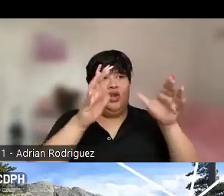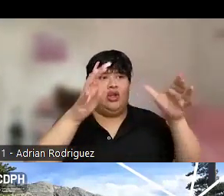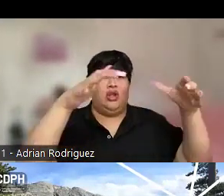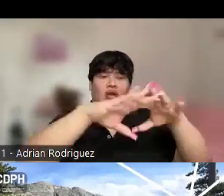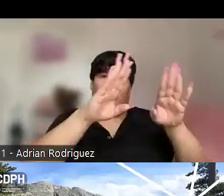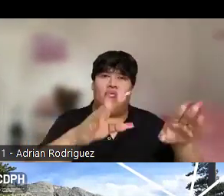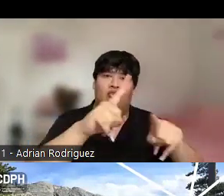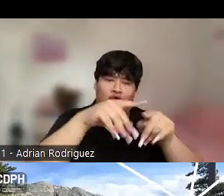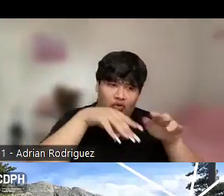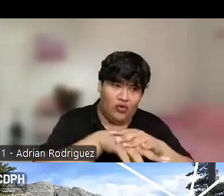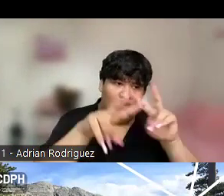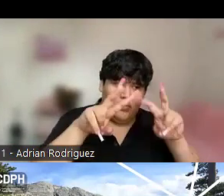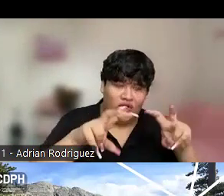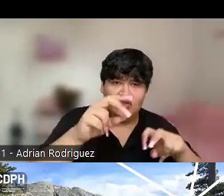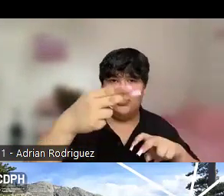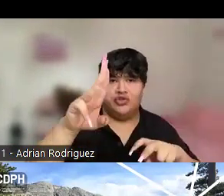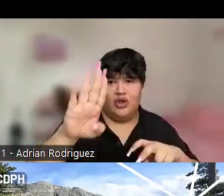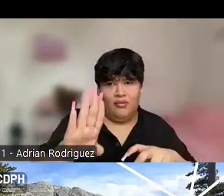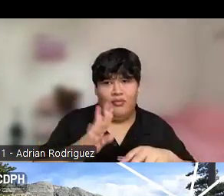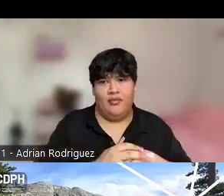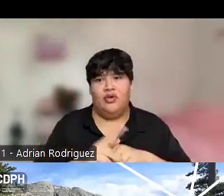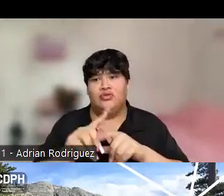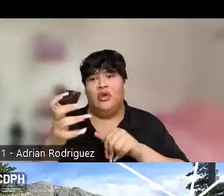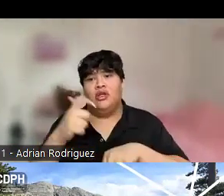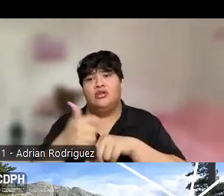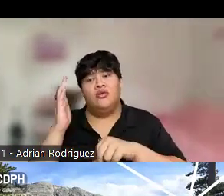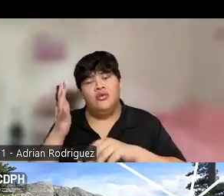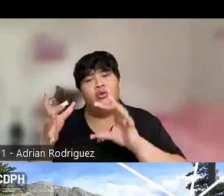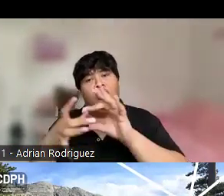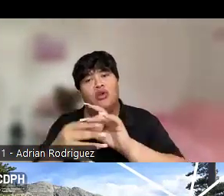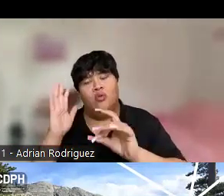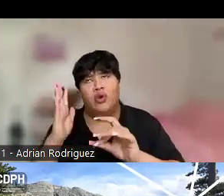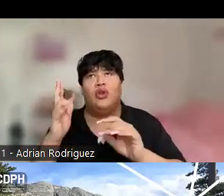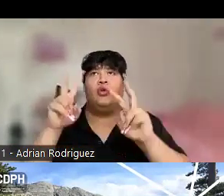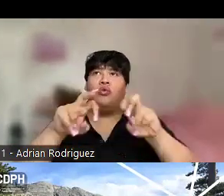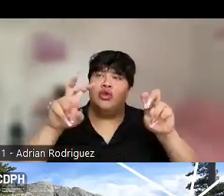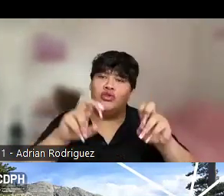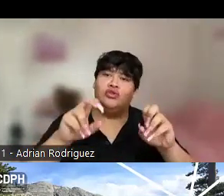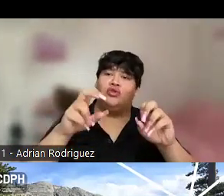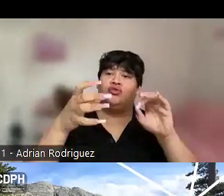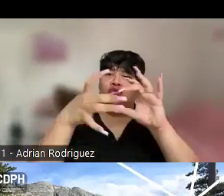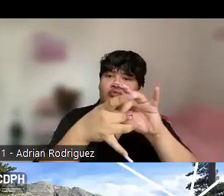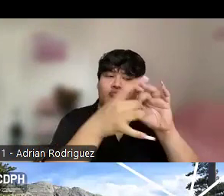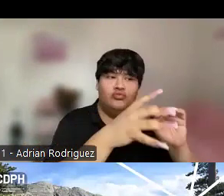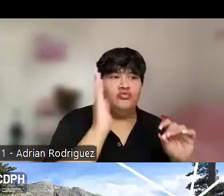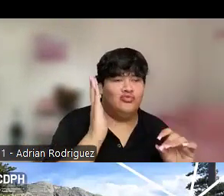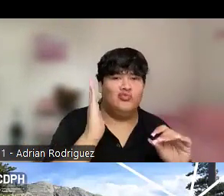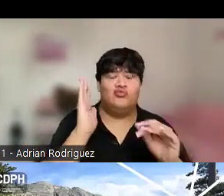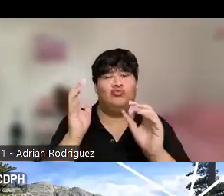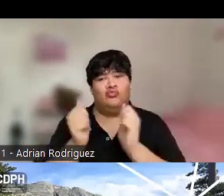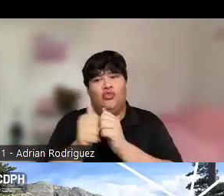Brain Health Coordinating Center. So at this time, we will connect our research partners with health providers and local